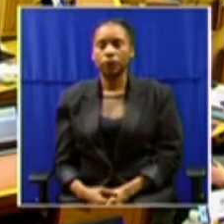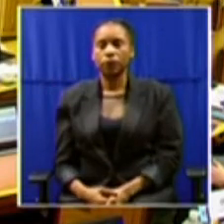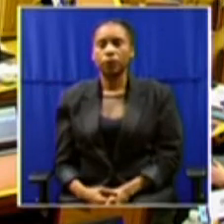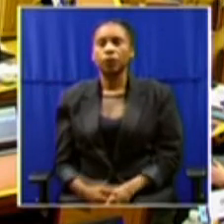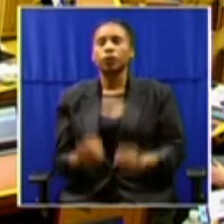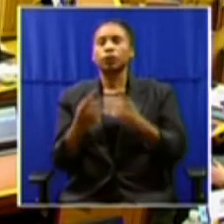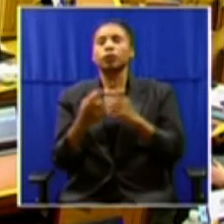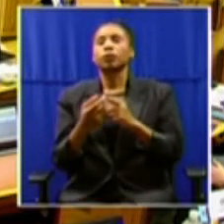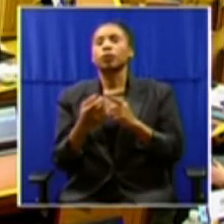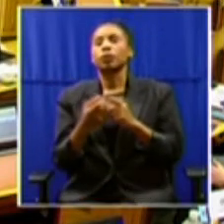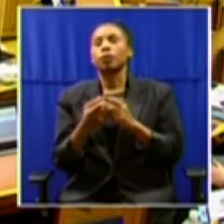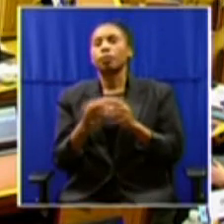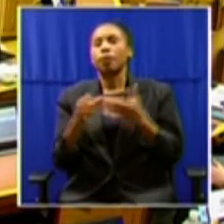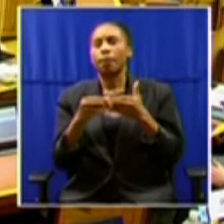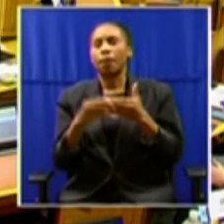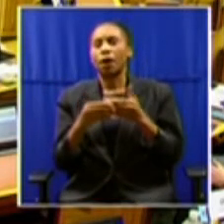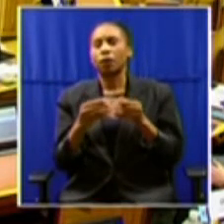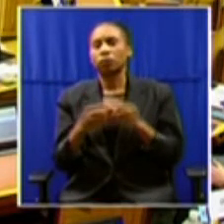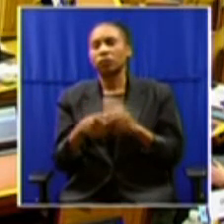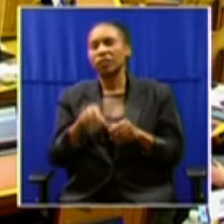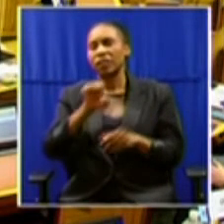EFF.